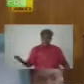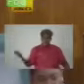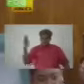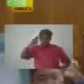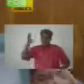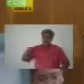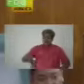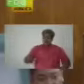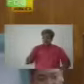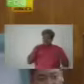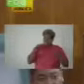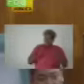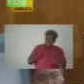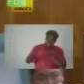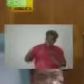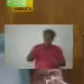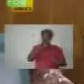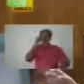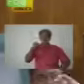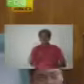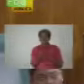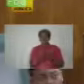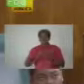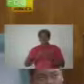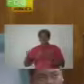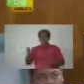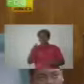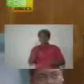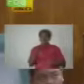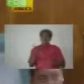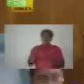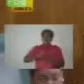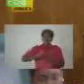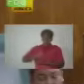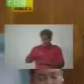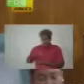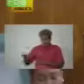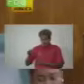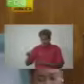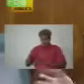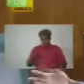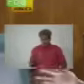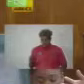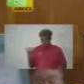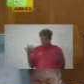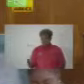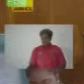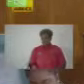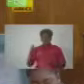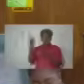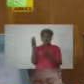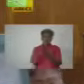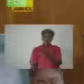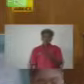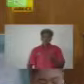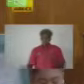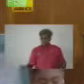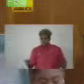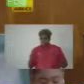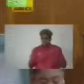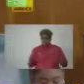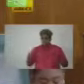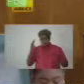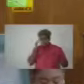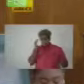the round robin, all who throw them round robin, which is like a partner, nobody get back that, they're just dead. So people